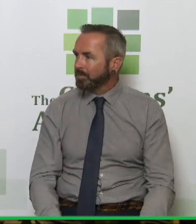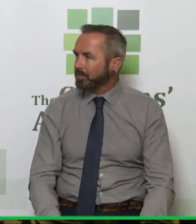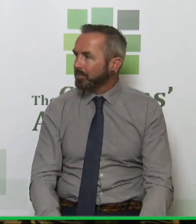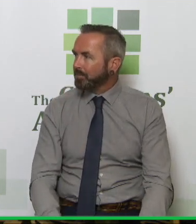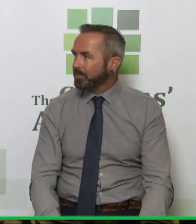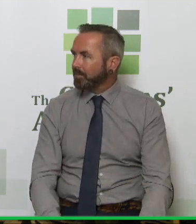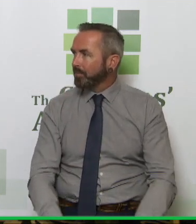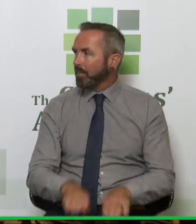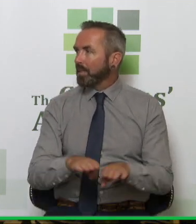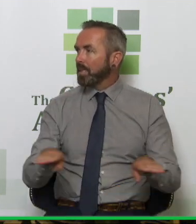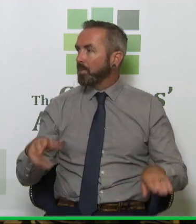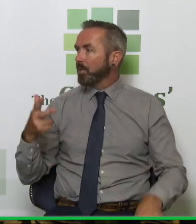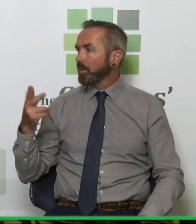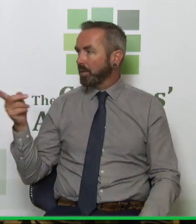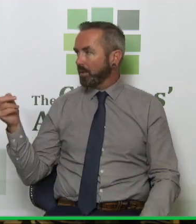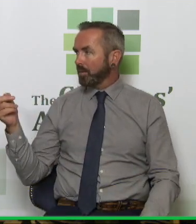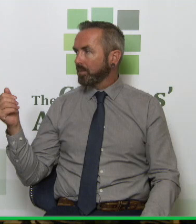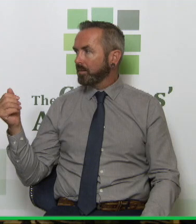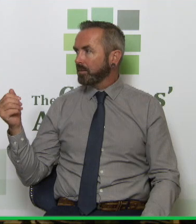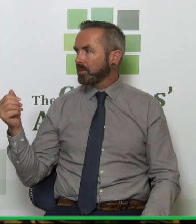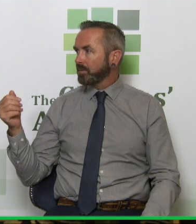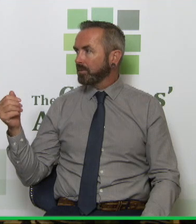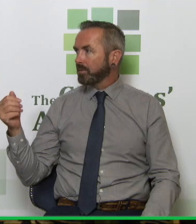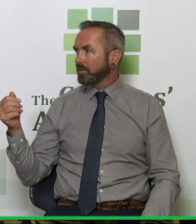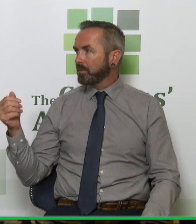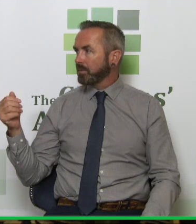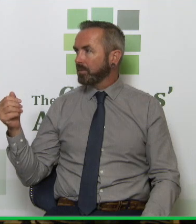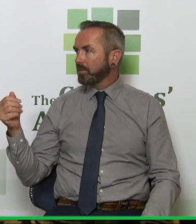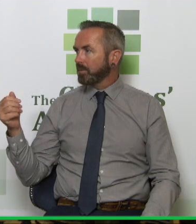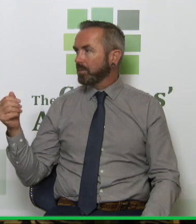Table 3 here, if we can bring the mic up one more.